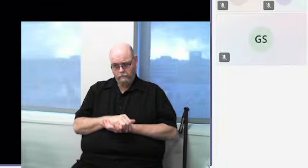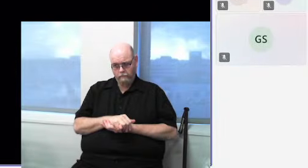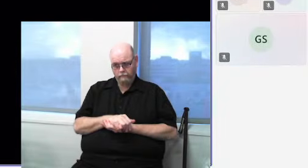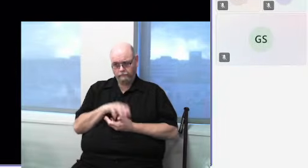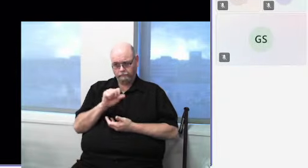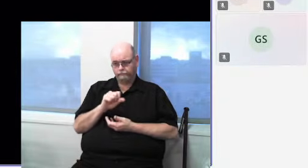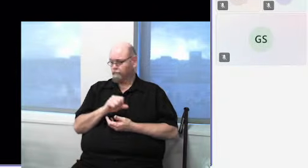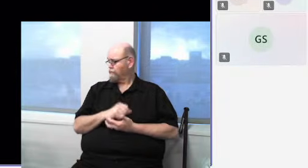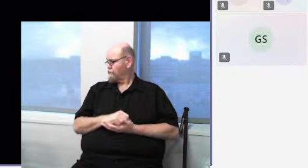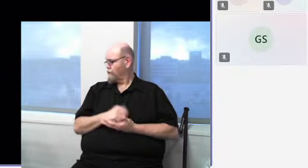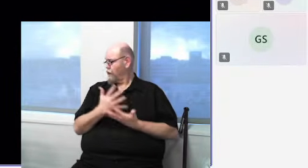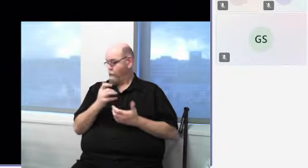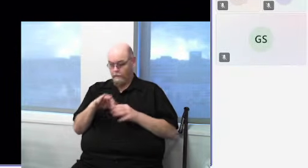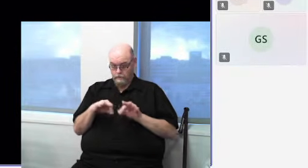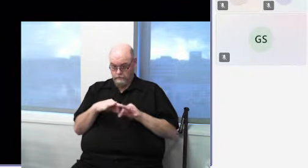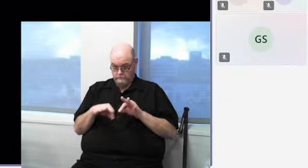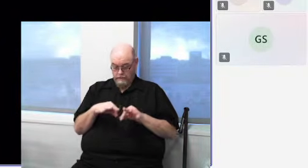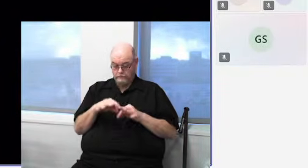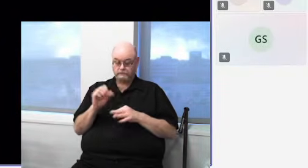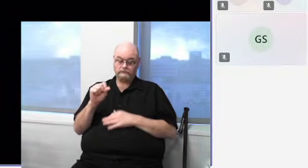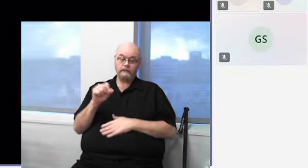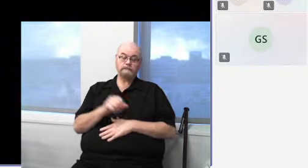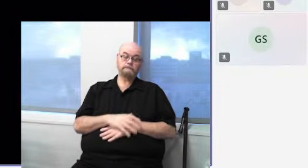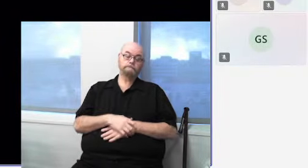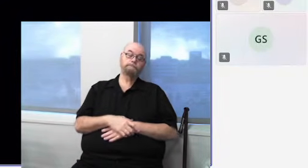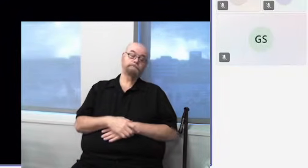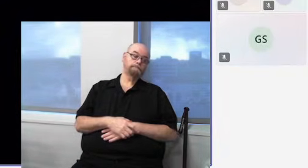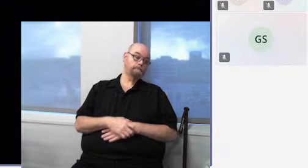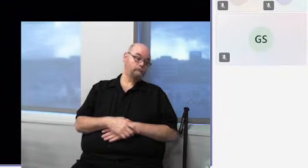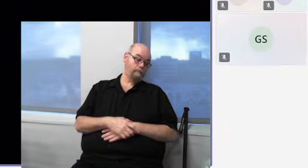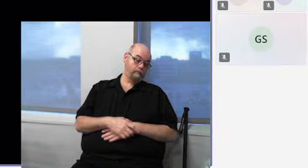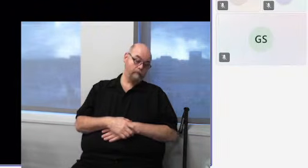Yes. You want me to explain it? Yes.